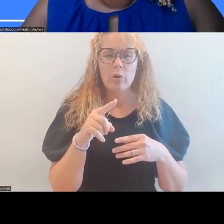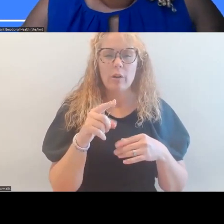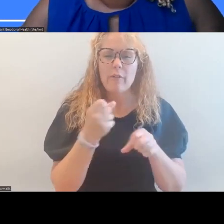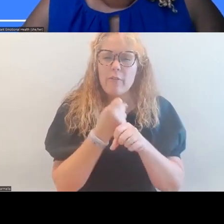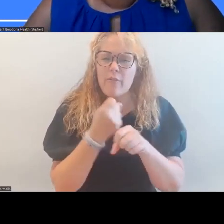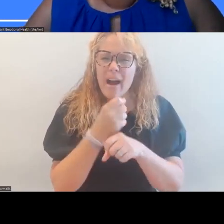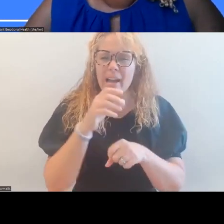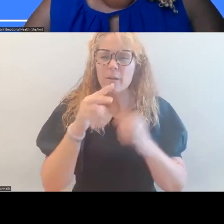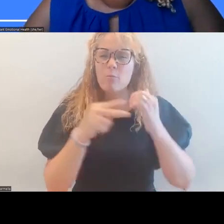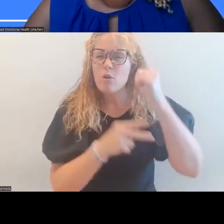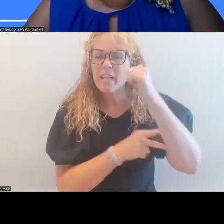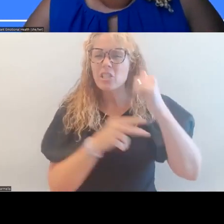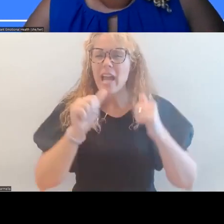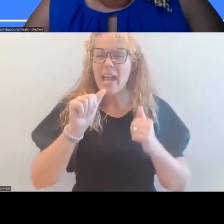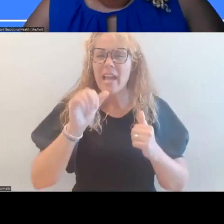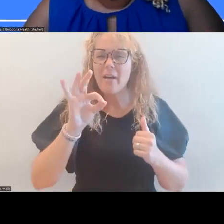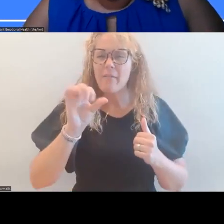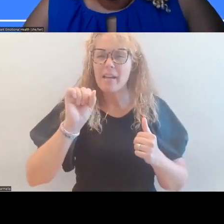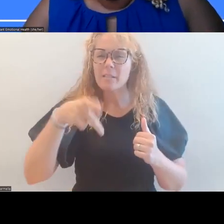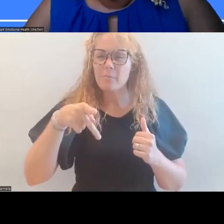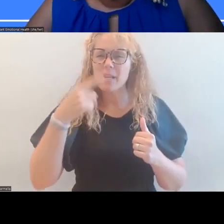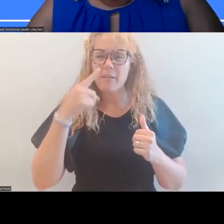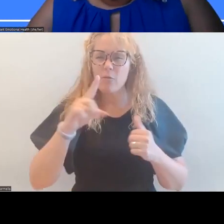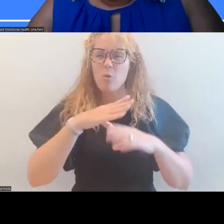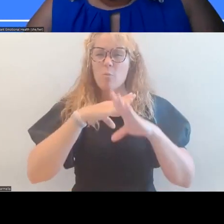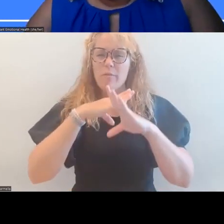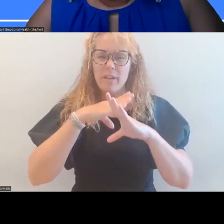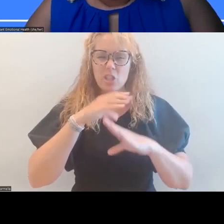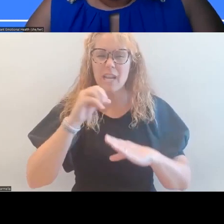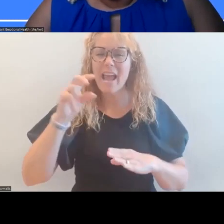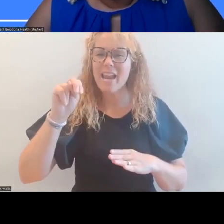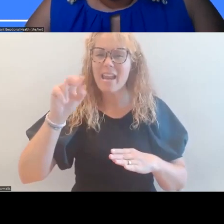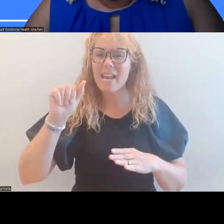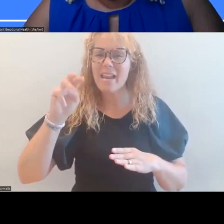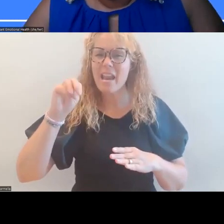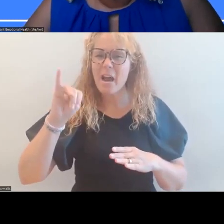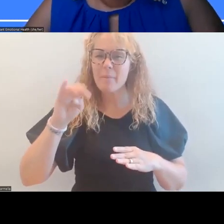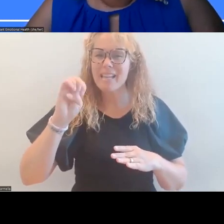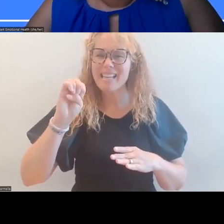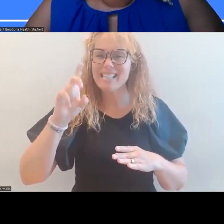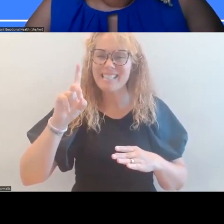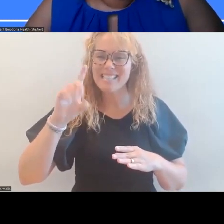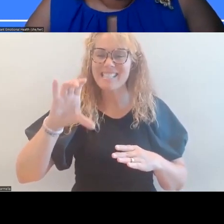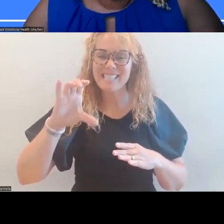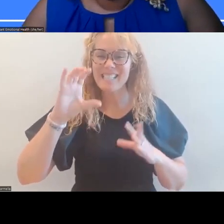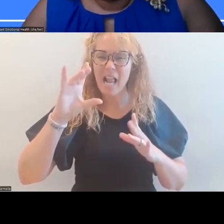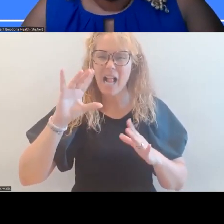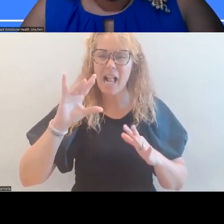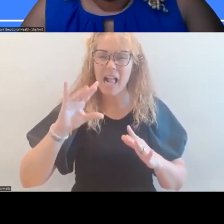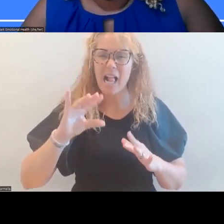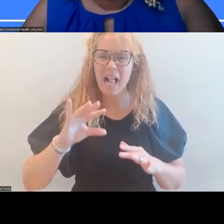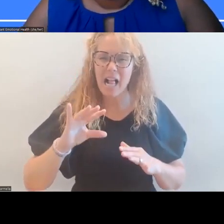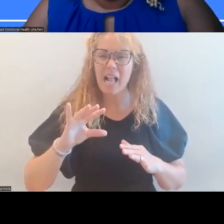Vibrant and AFSP, American Foundation for Suicide Prevention, and NAMI, EDC, Action Alliance, Huntsman Family Foundation. We're going